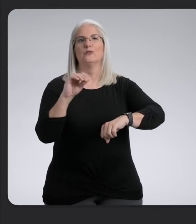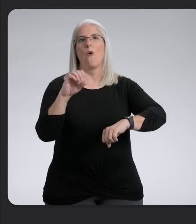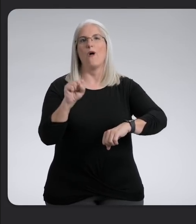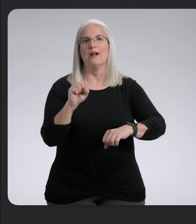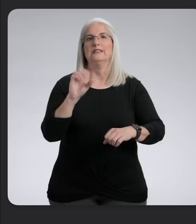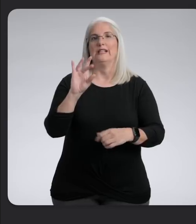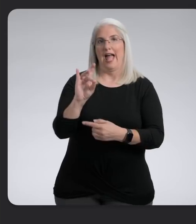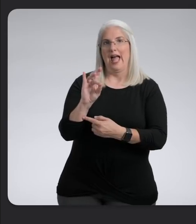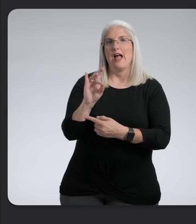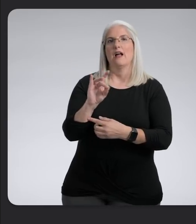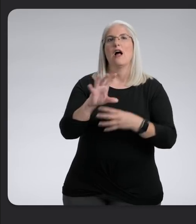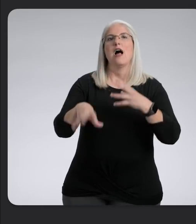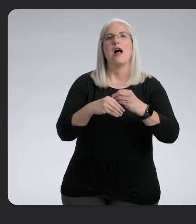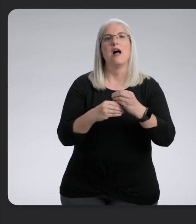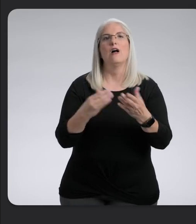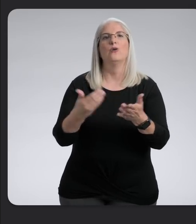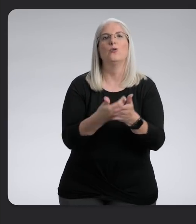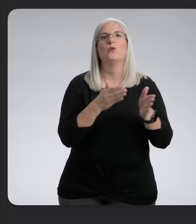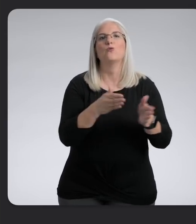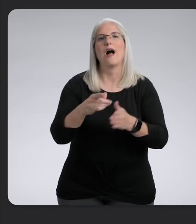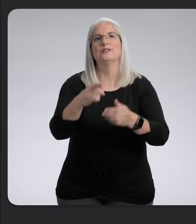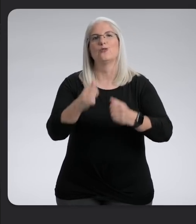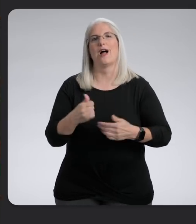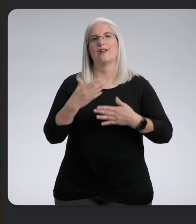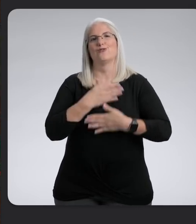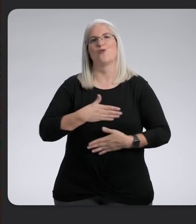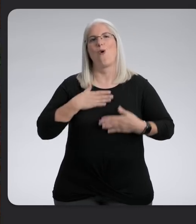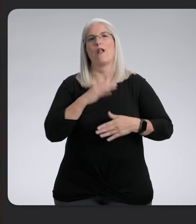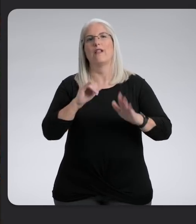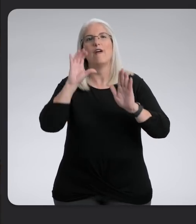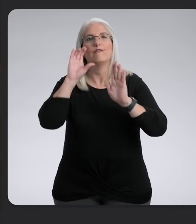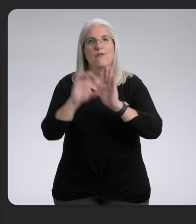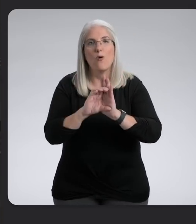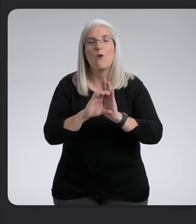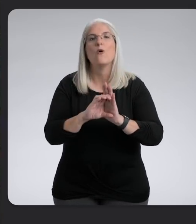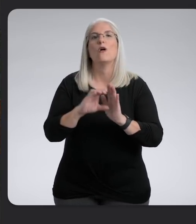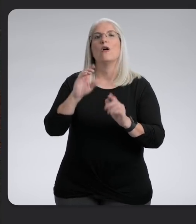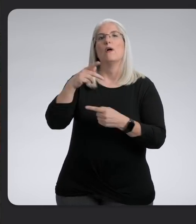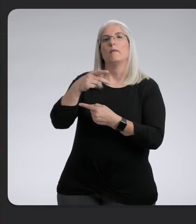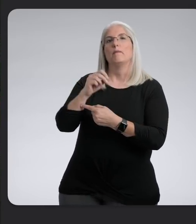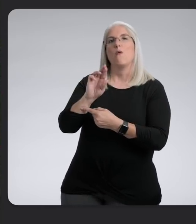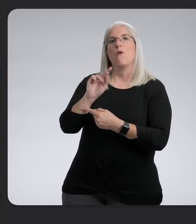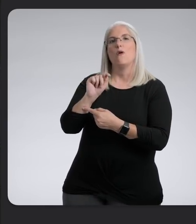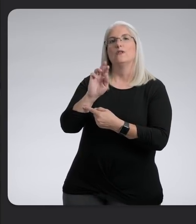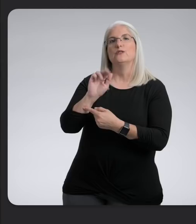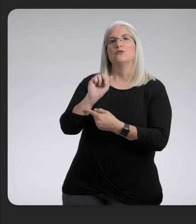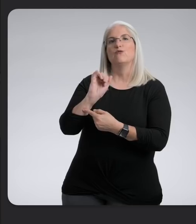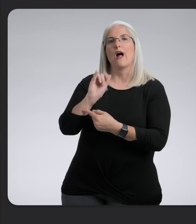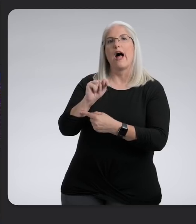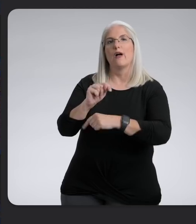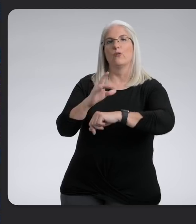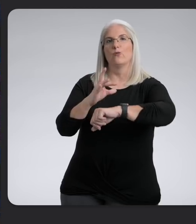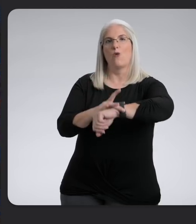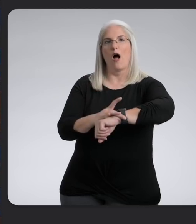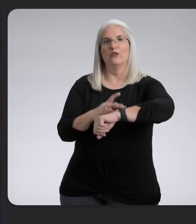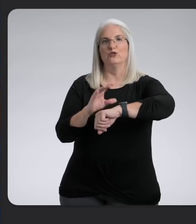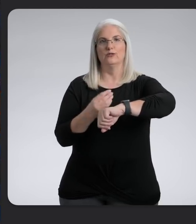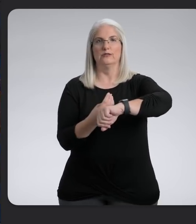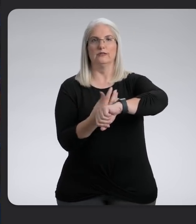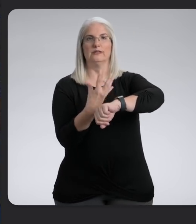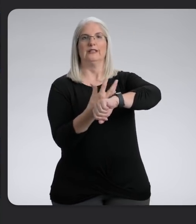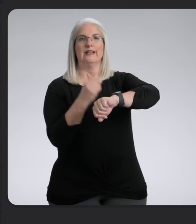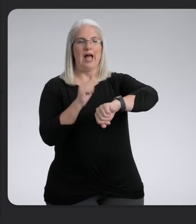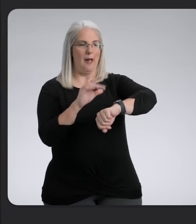favorite photos with the new Portraits watch face. It takes the great portrait photos from your iPhone and uses the segmentation data to